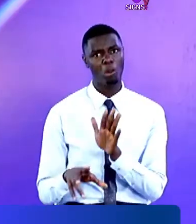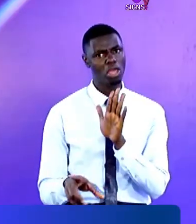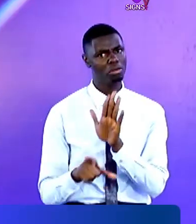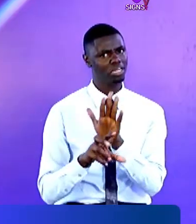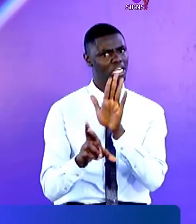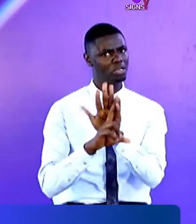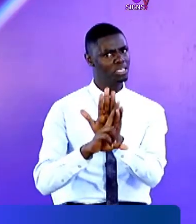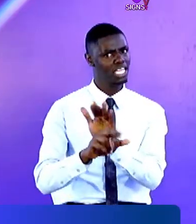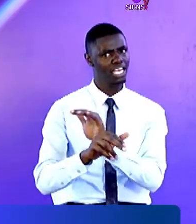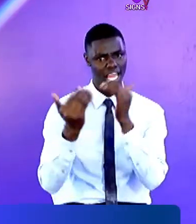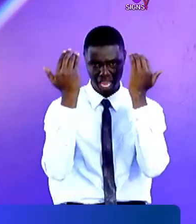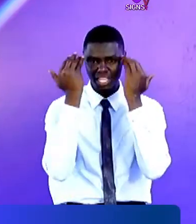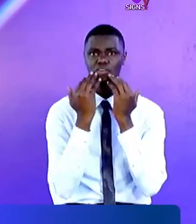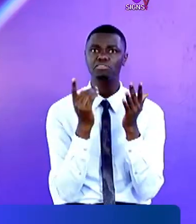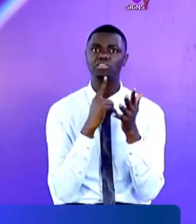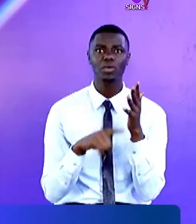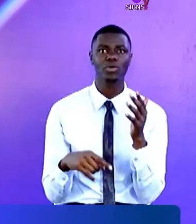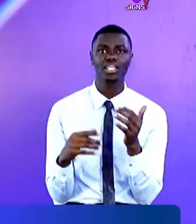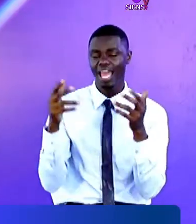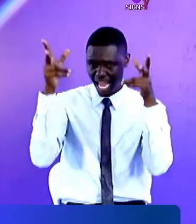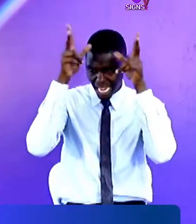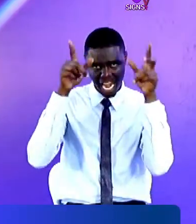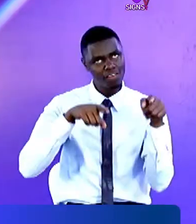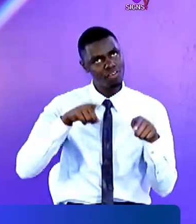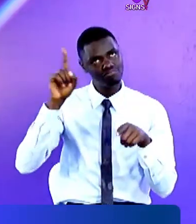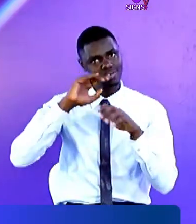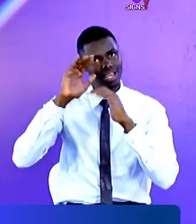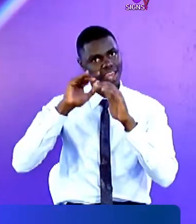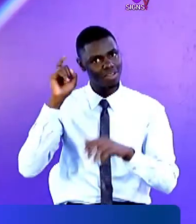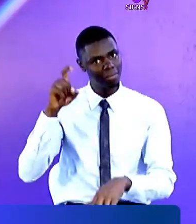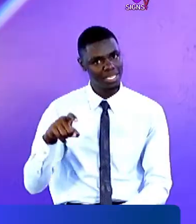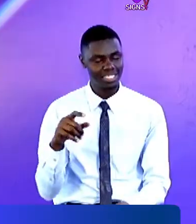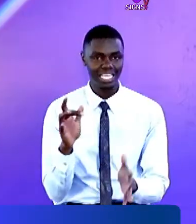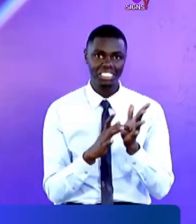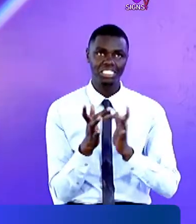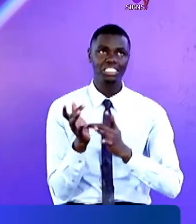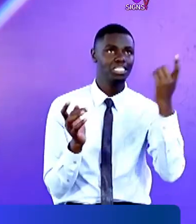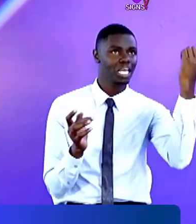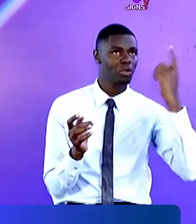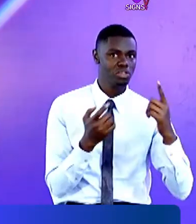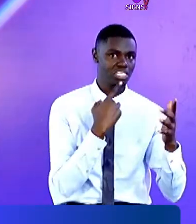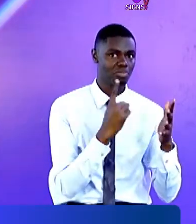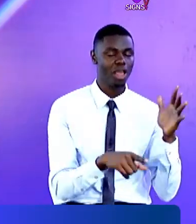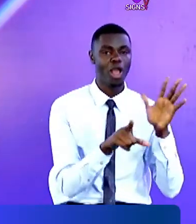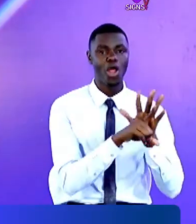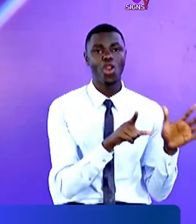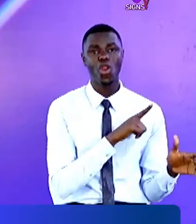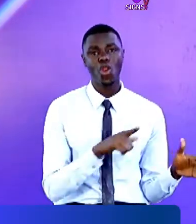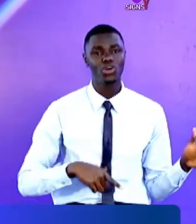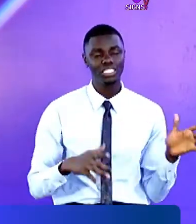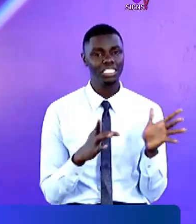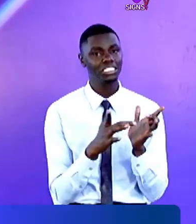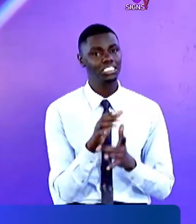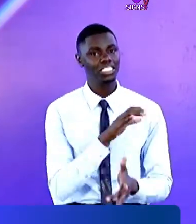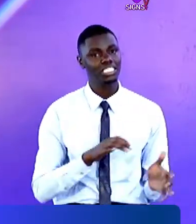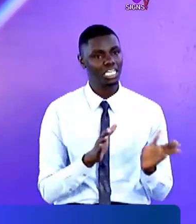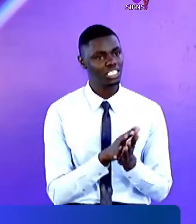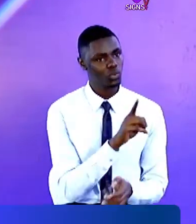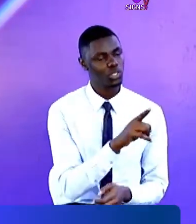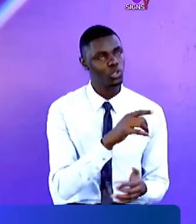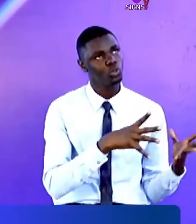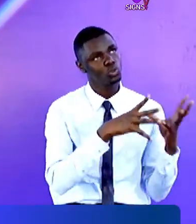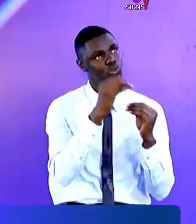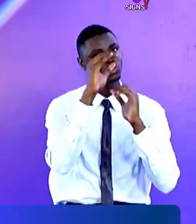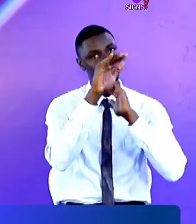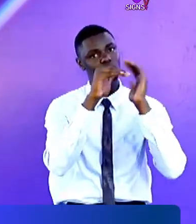represent them in court and say the devil should go to heaven, isn't it? When Jesus comes, they say, Lord Jesus Christ, we are with you. We should actually go to heaven